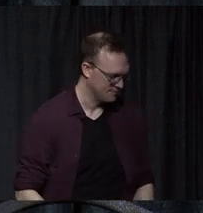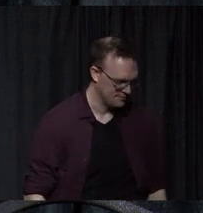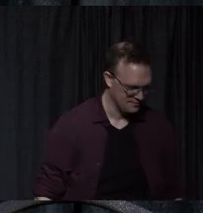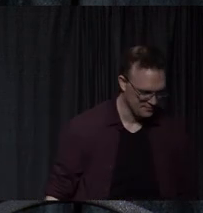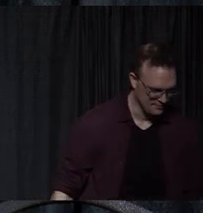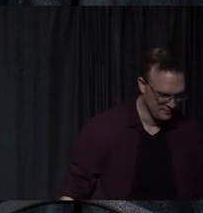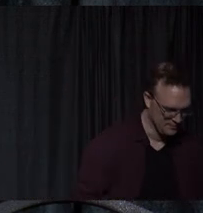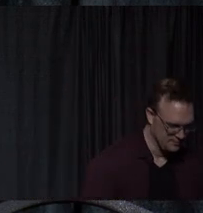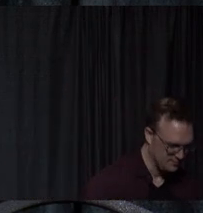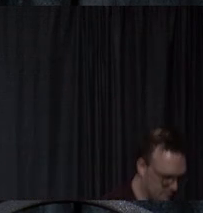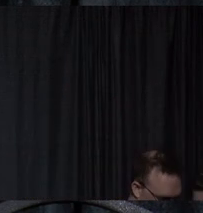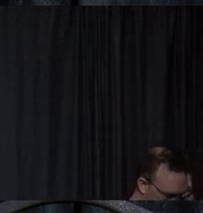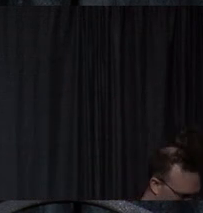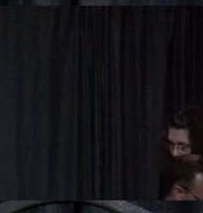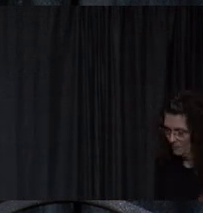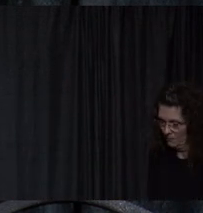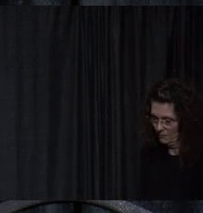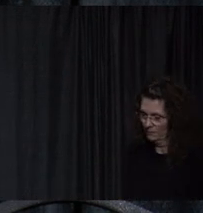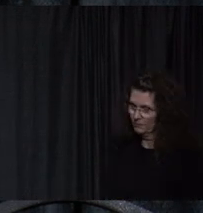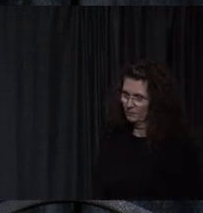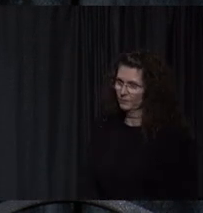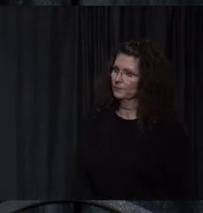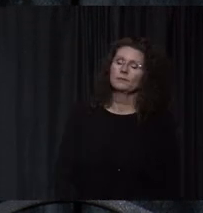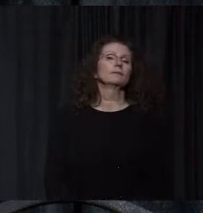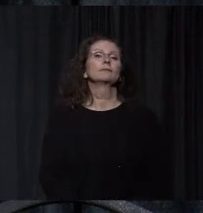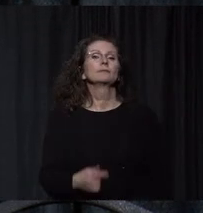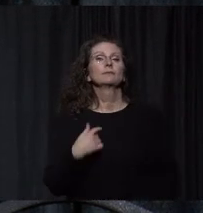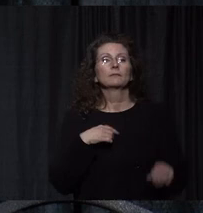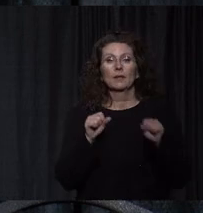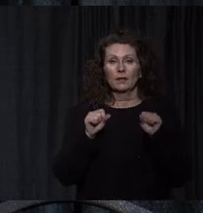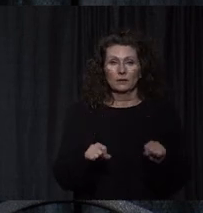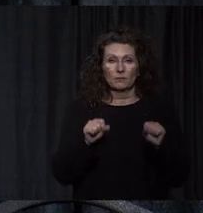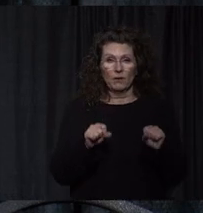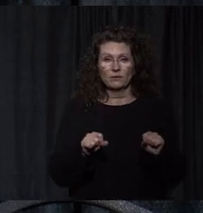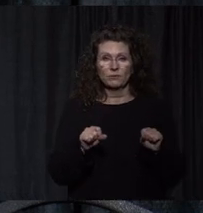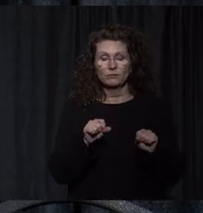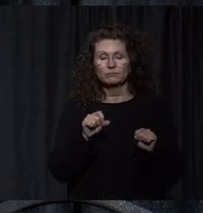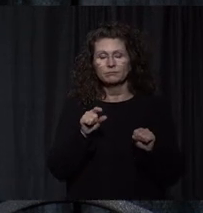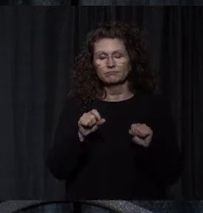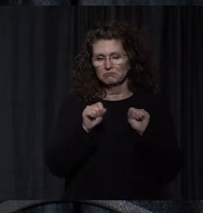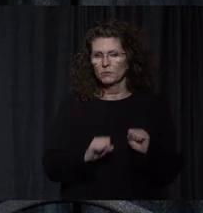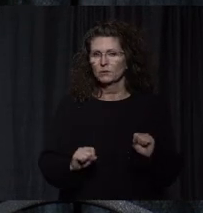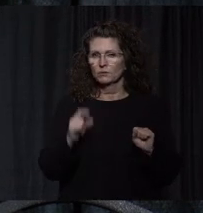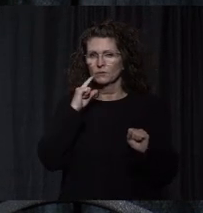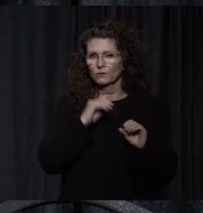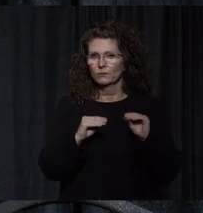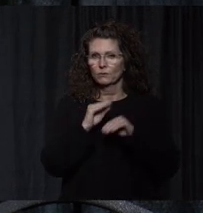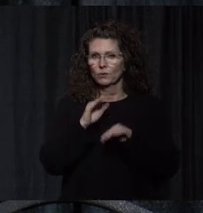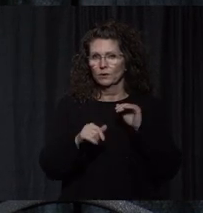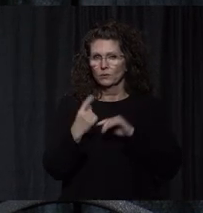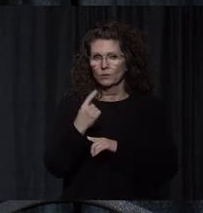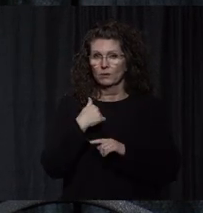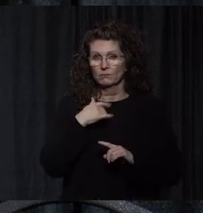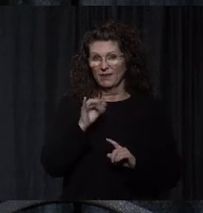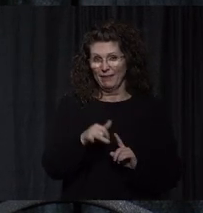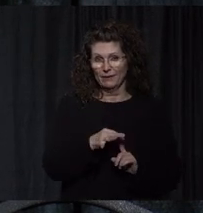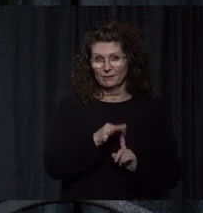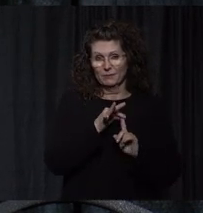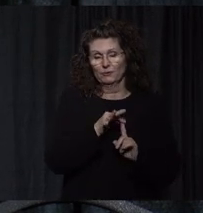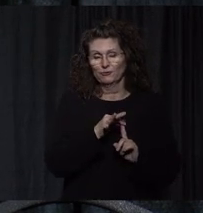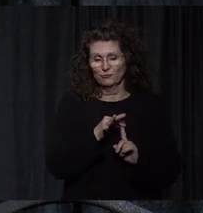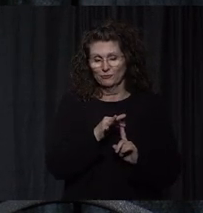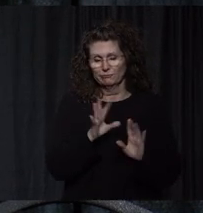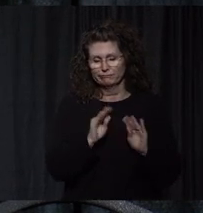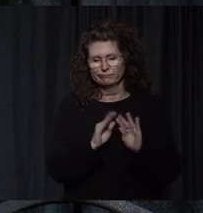it's possible, and it's possible for more than one. It's possible for many. I'm not that special, right? So I